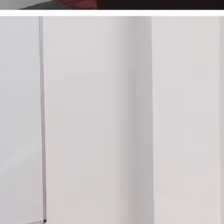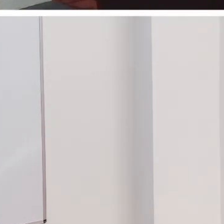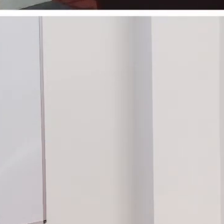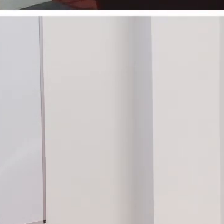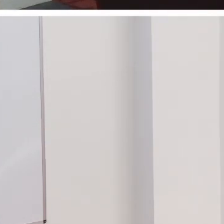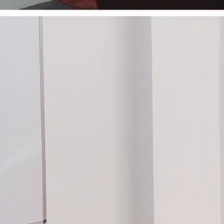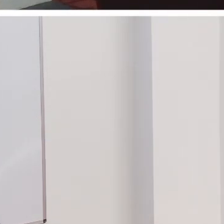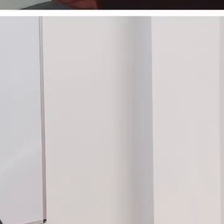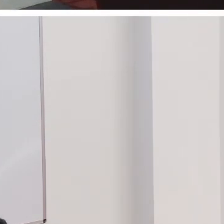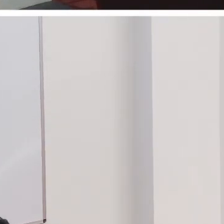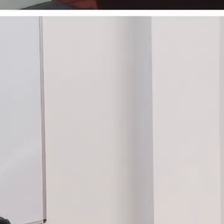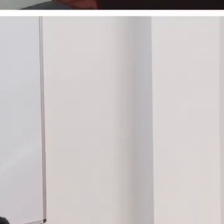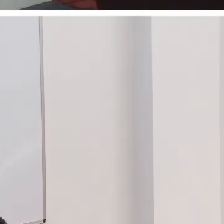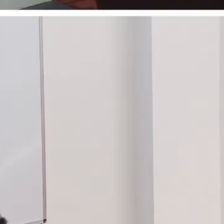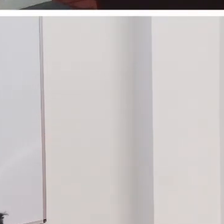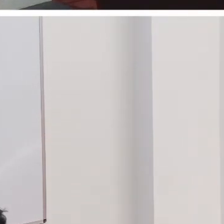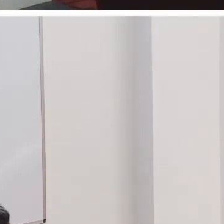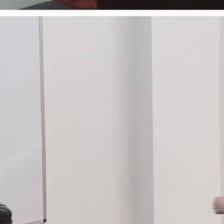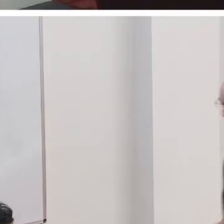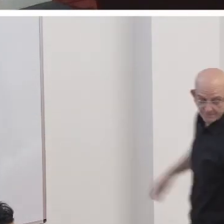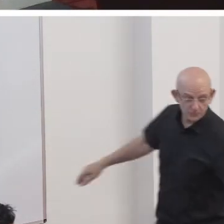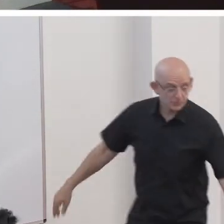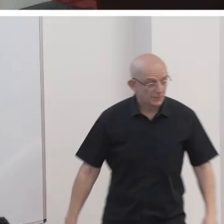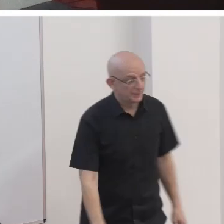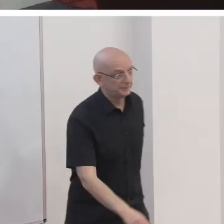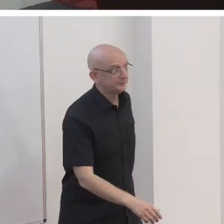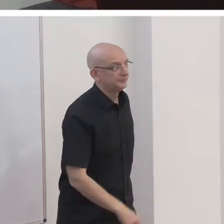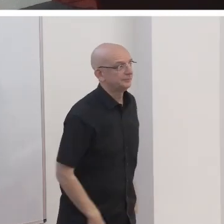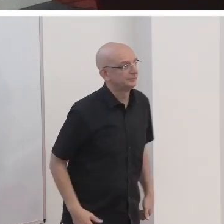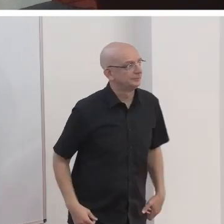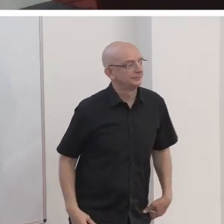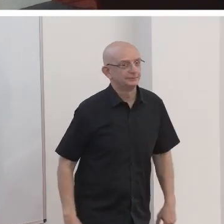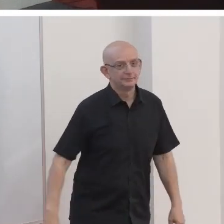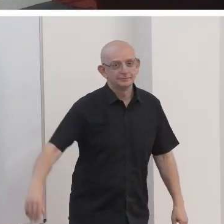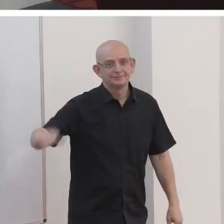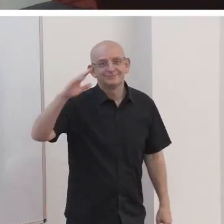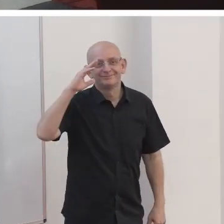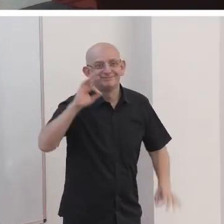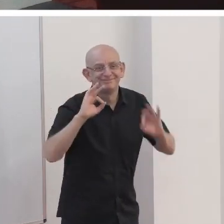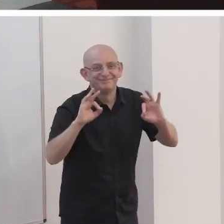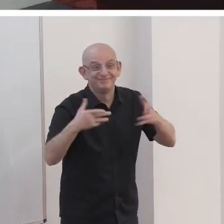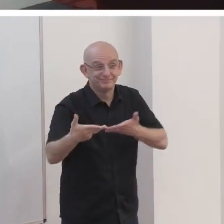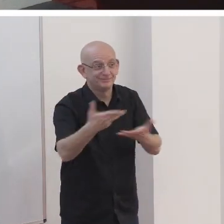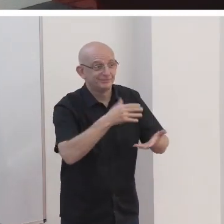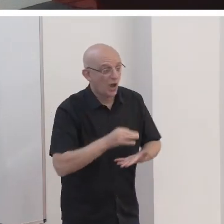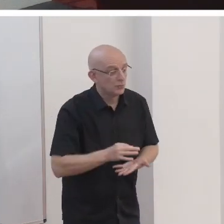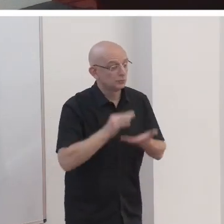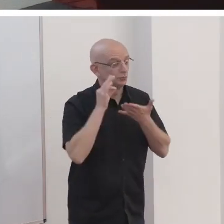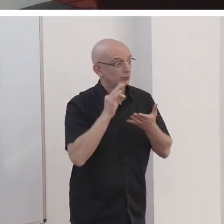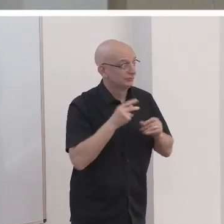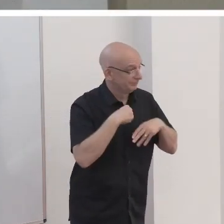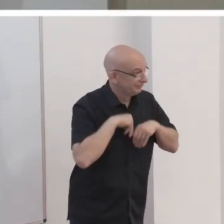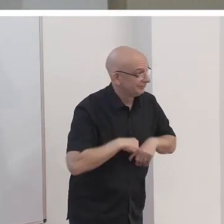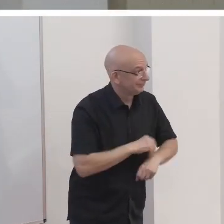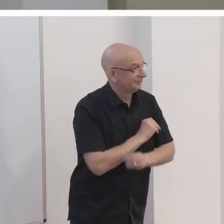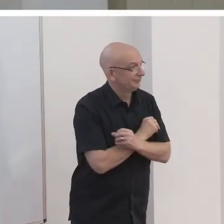Hello, everybody. You're very welcome back. I hope you all had enough coffee. Good. Okay, I'm Charles